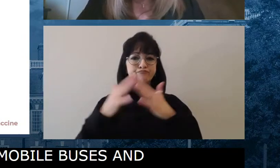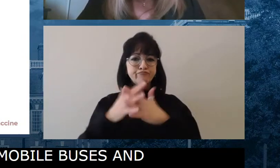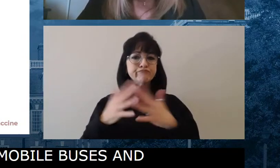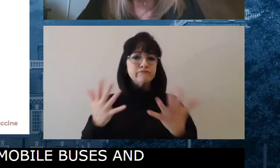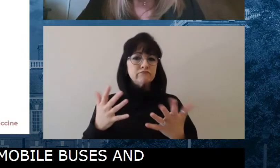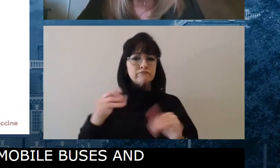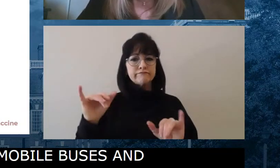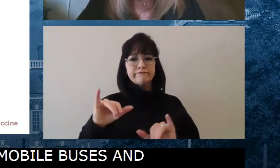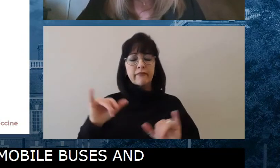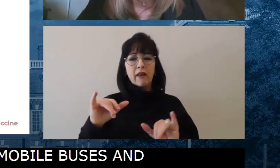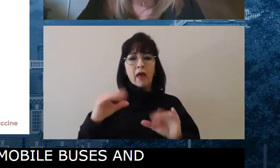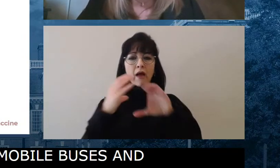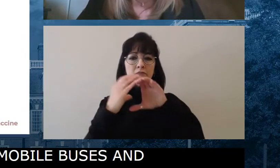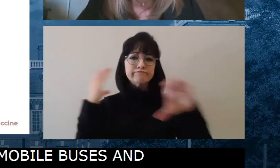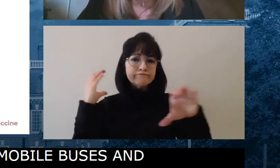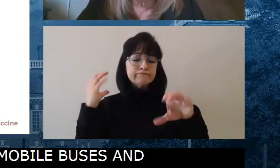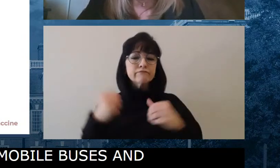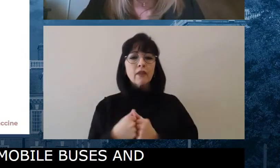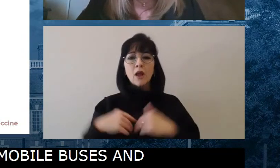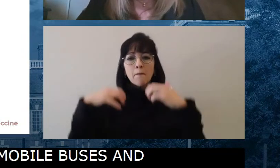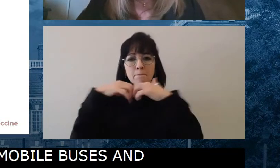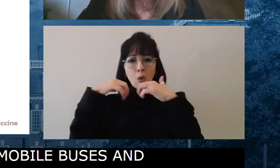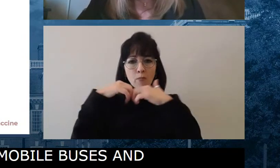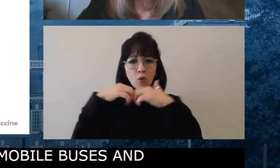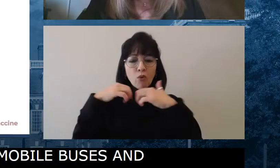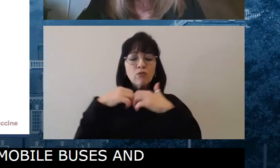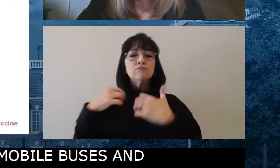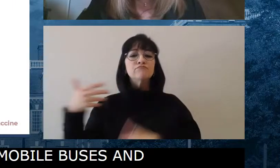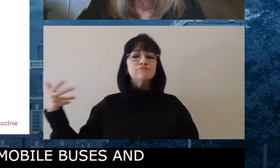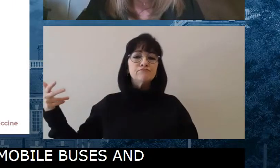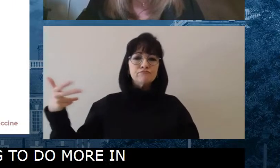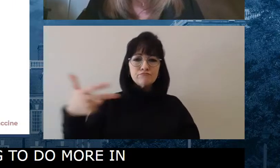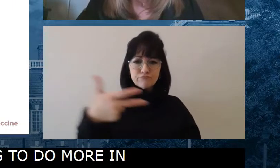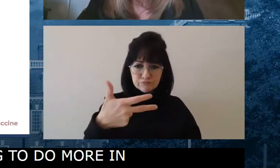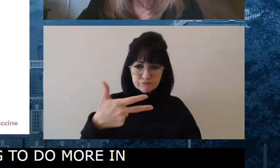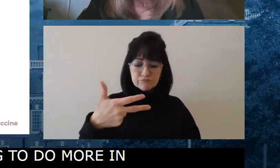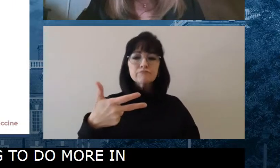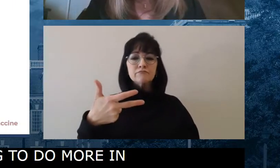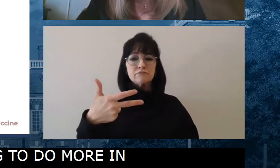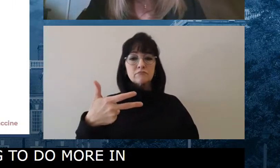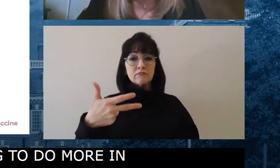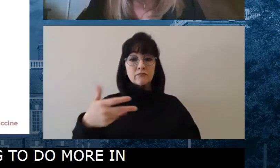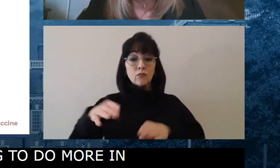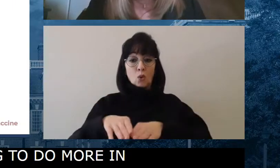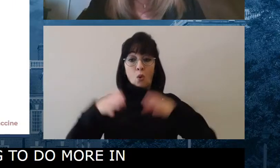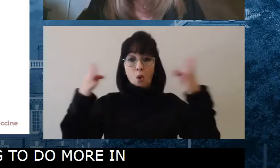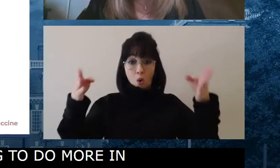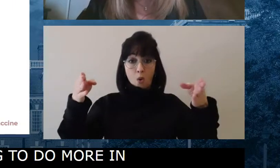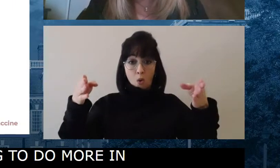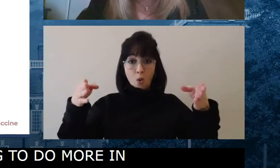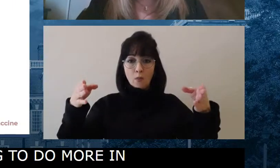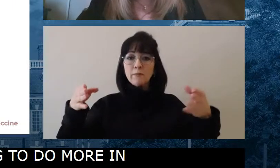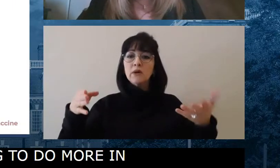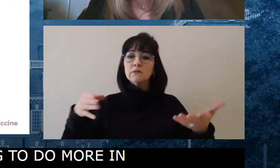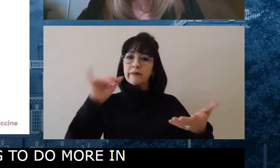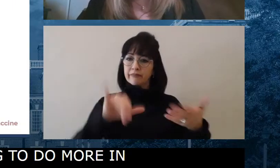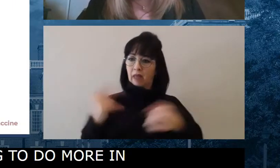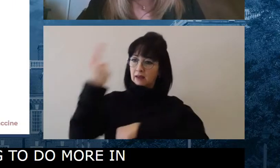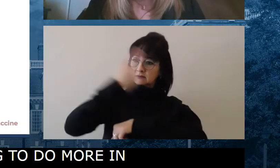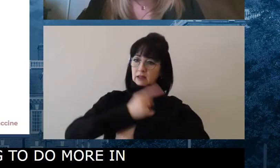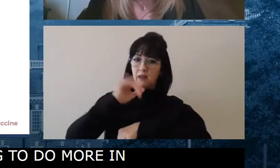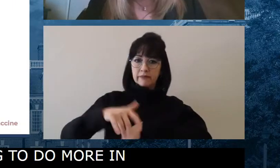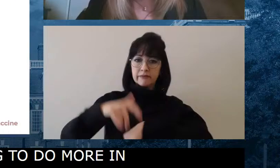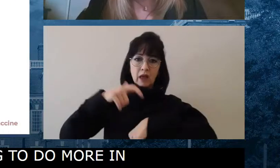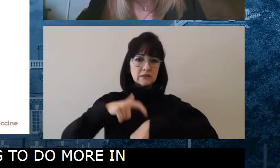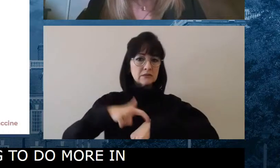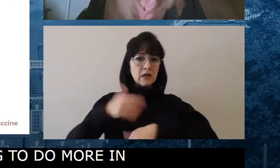events. And this effort includes the visits that we've already begun in low-income senior housing in all 3 counties. We've vaccinated